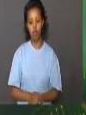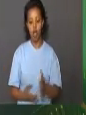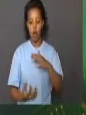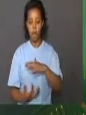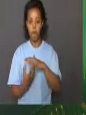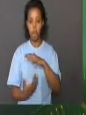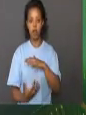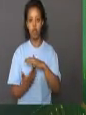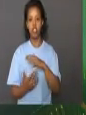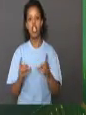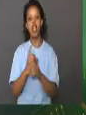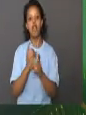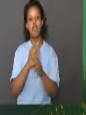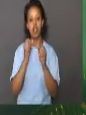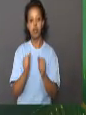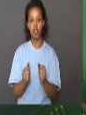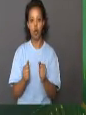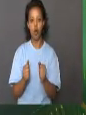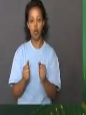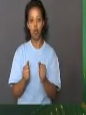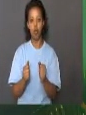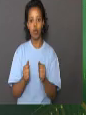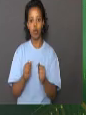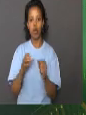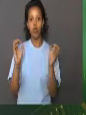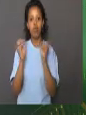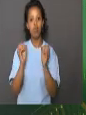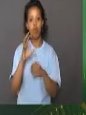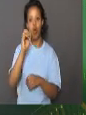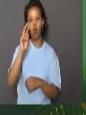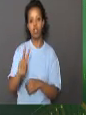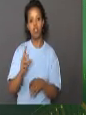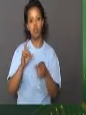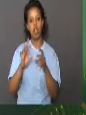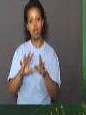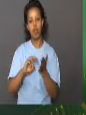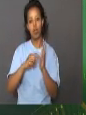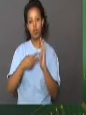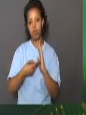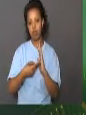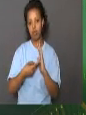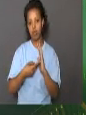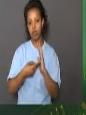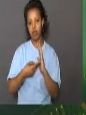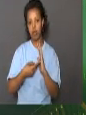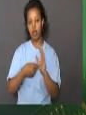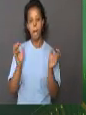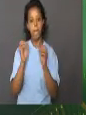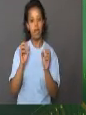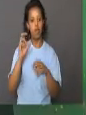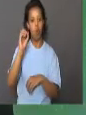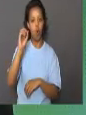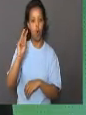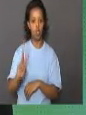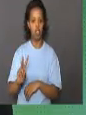Fermentation happens under anaerobic conditions, meaning without oxygen.